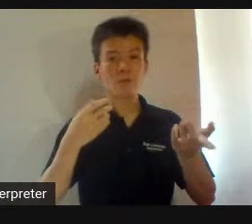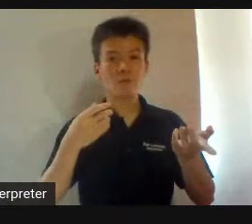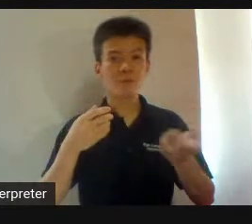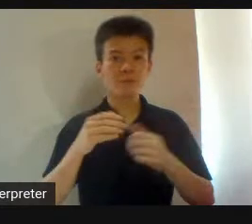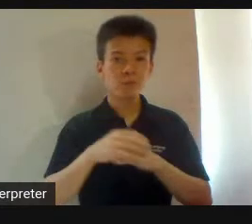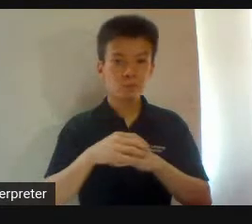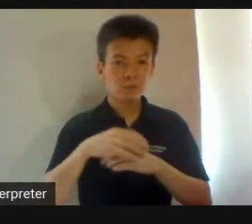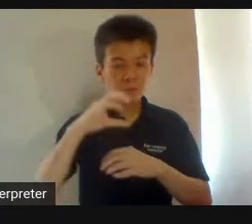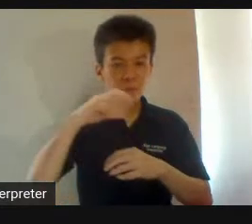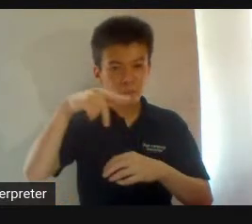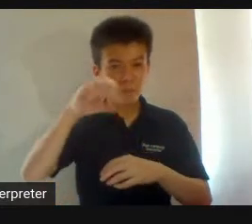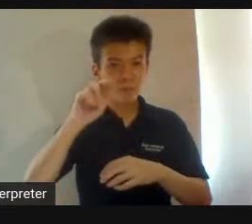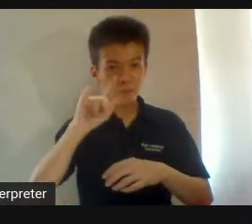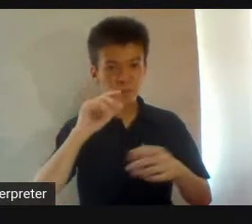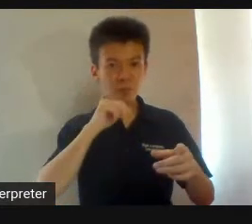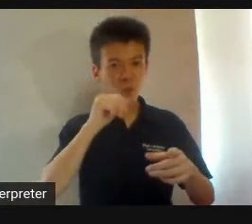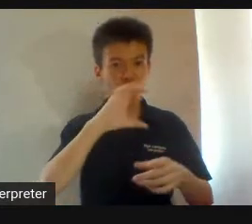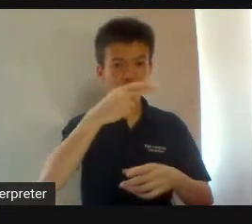charity.